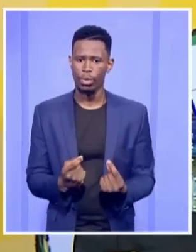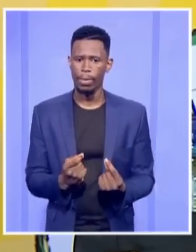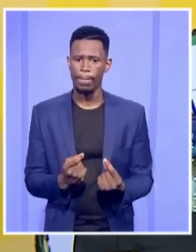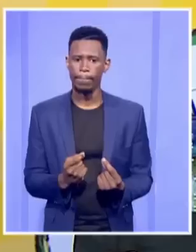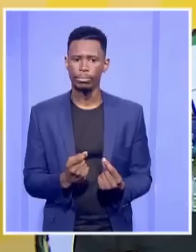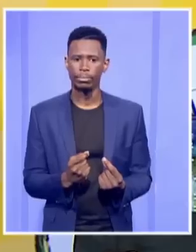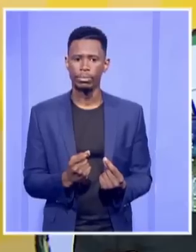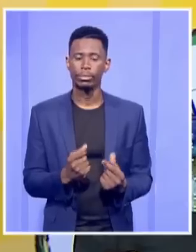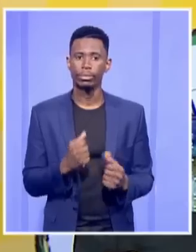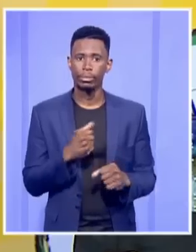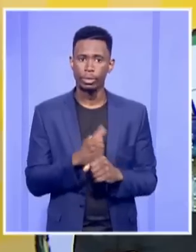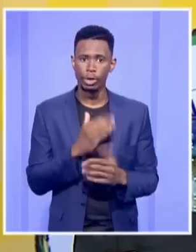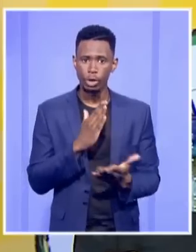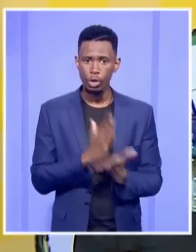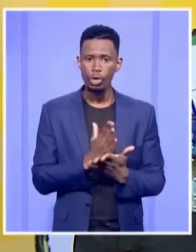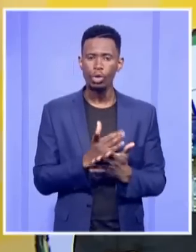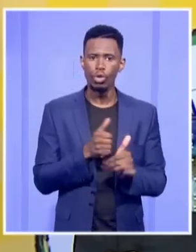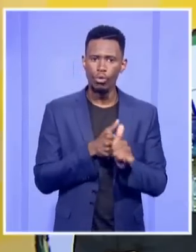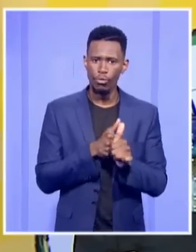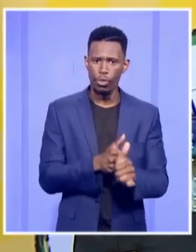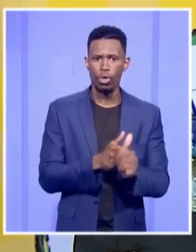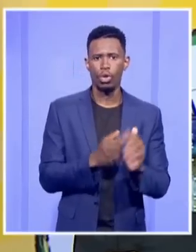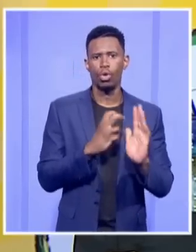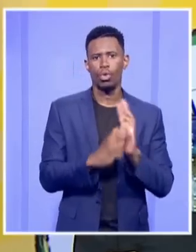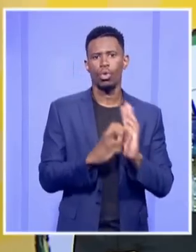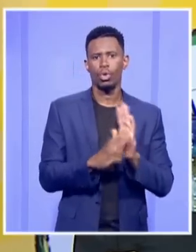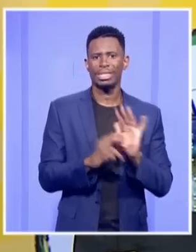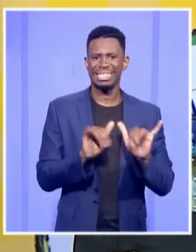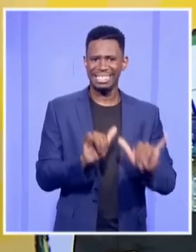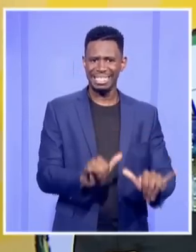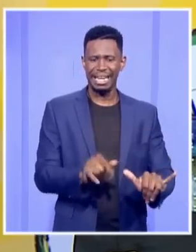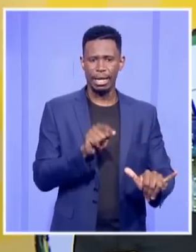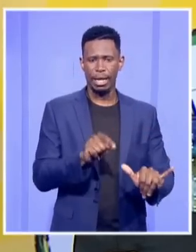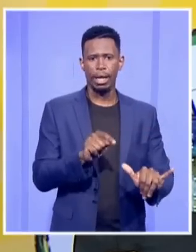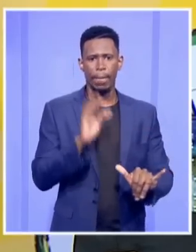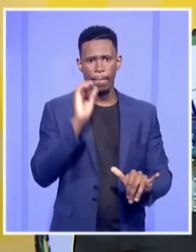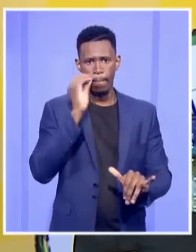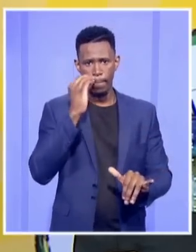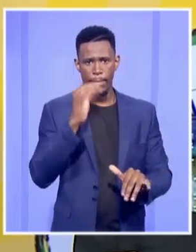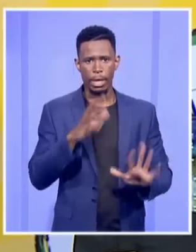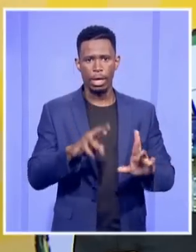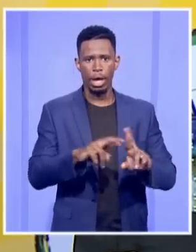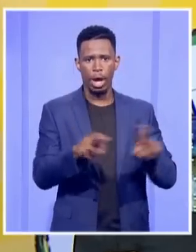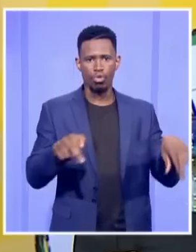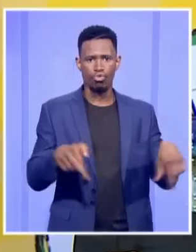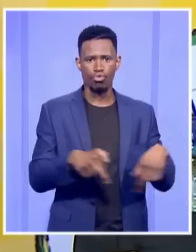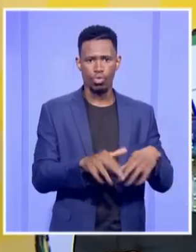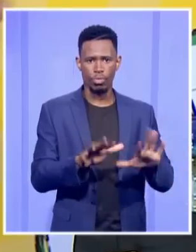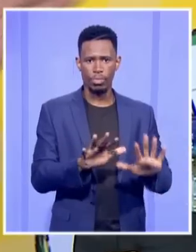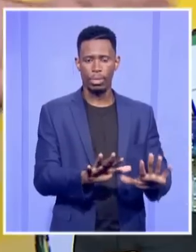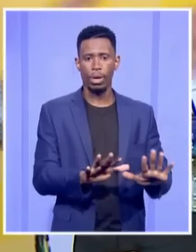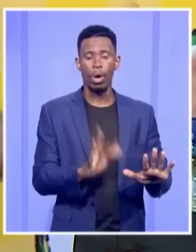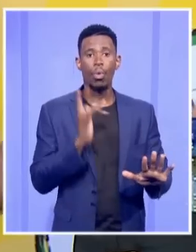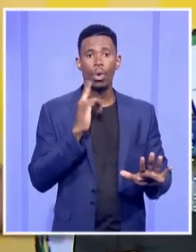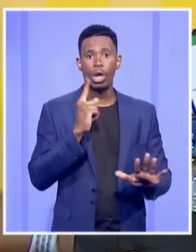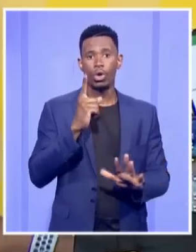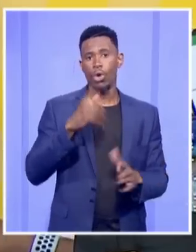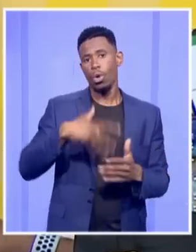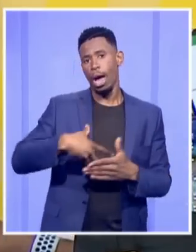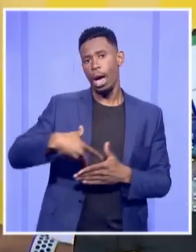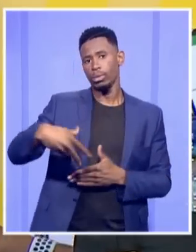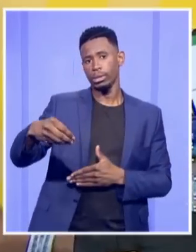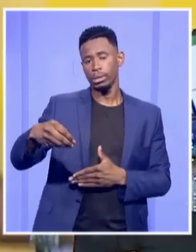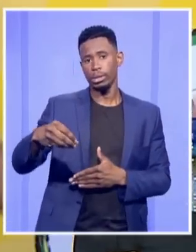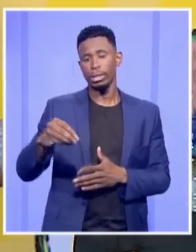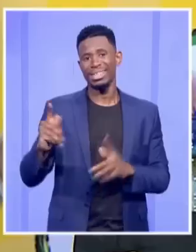Just make sure you keep to the media village. When you go out, the media relations